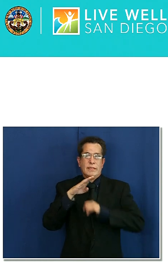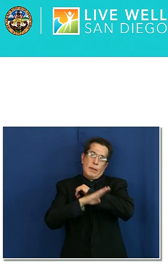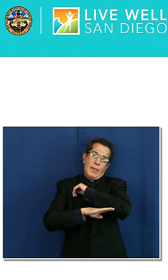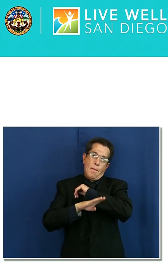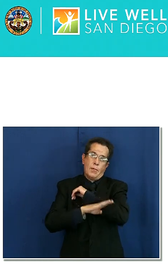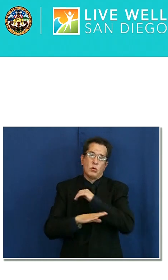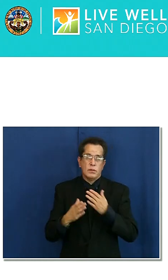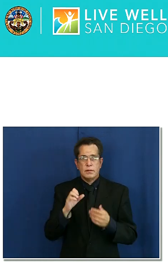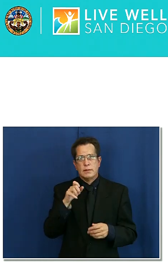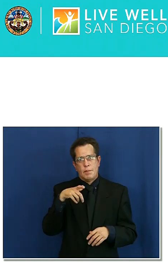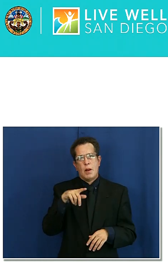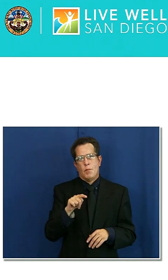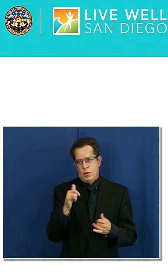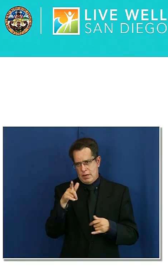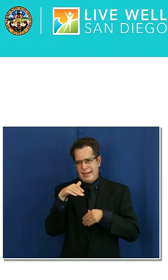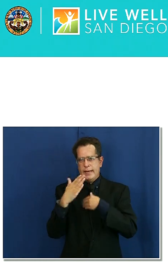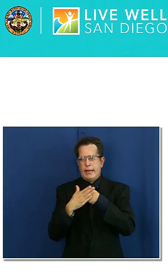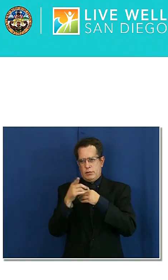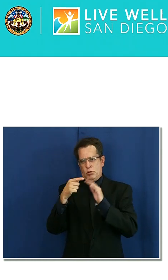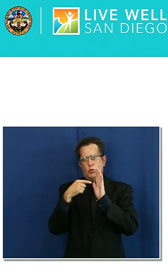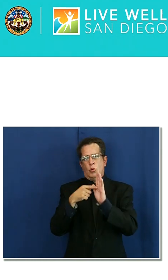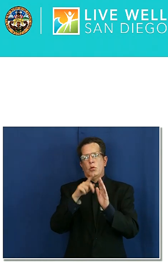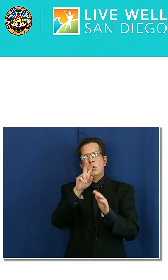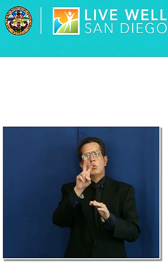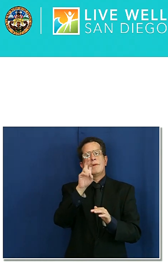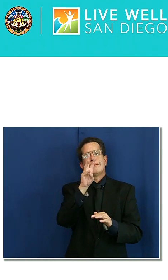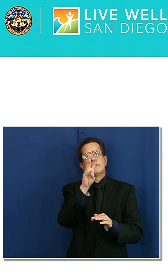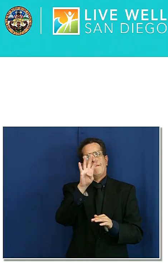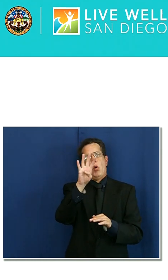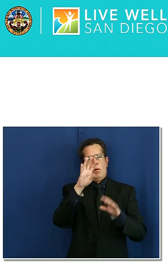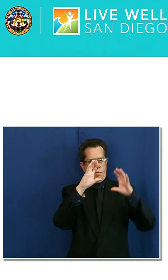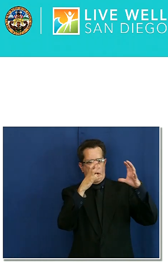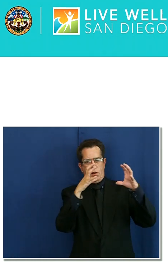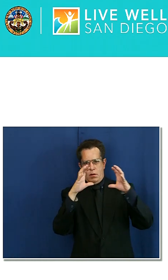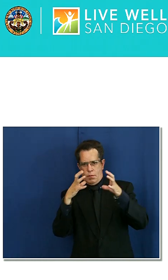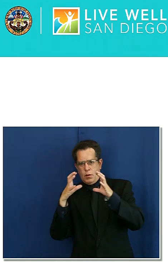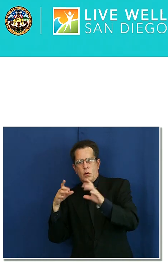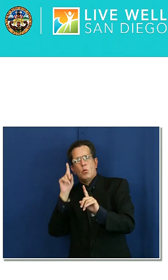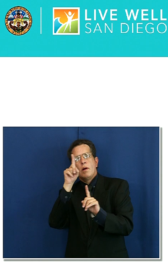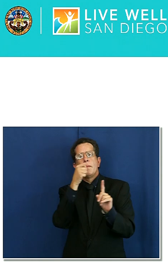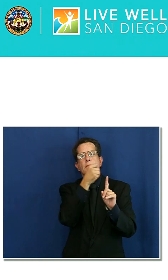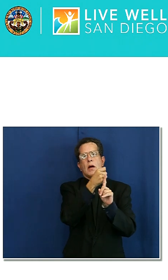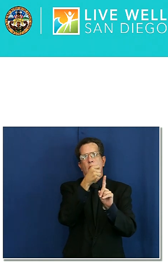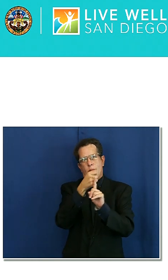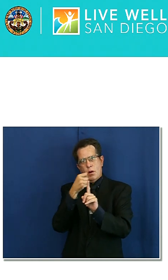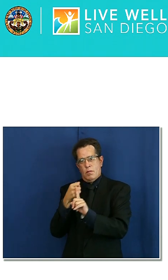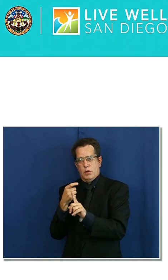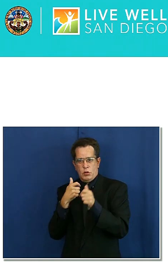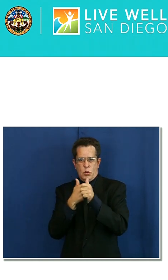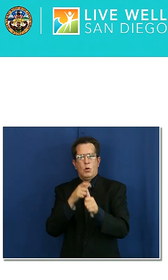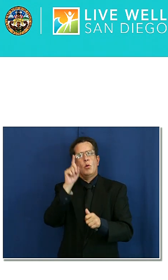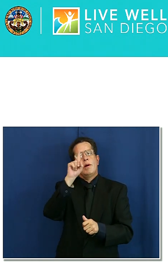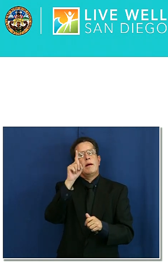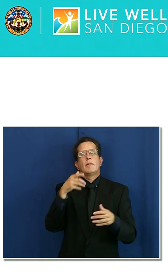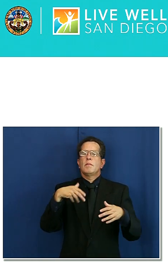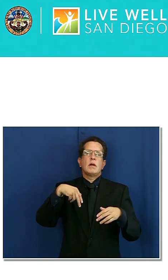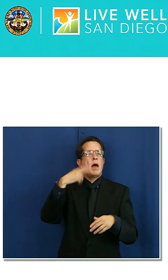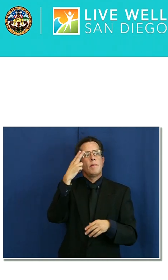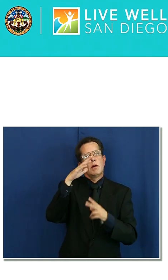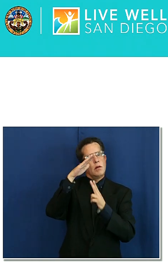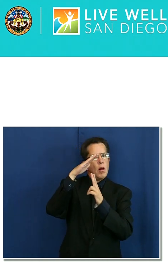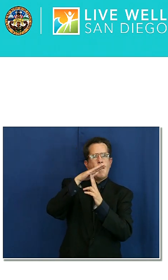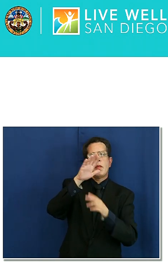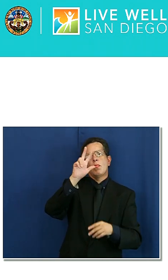Now, this next slide shows the 264 outbreaks since March 25th by community setting. The top